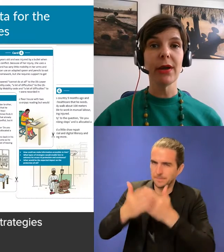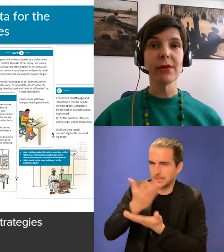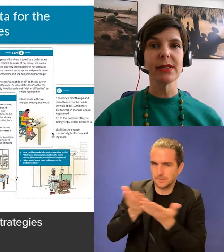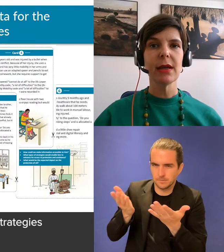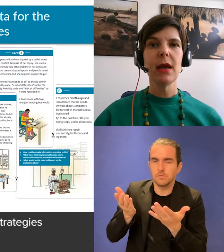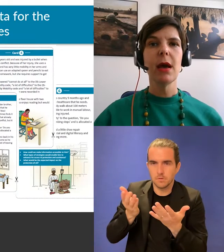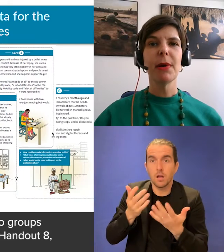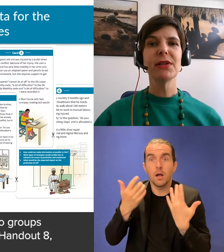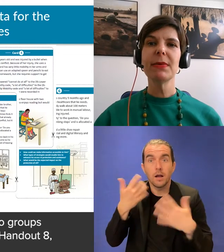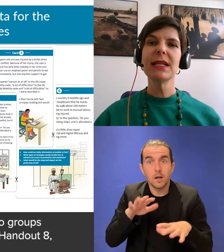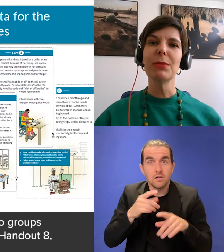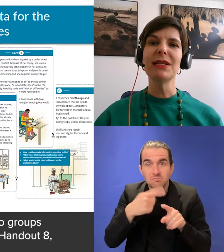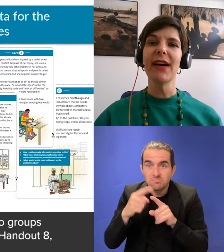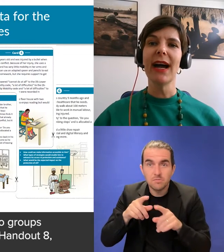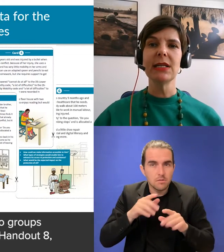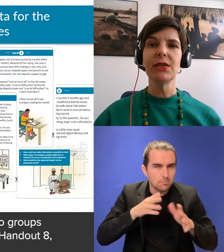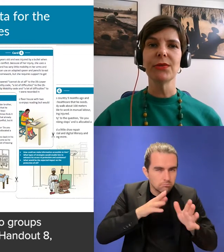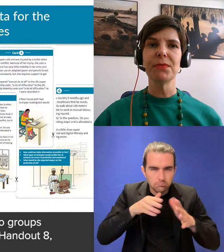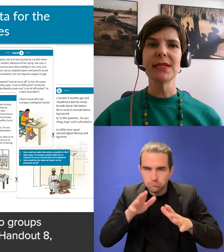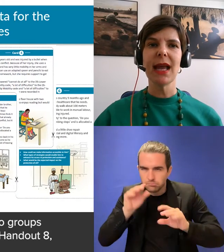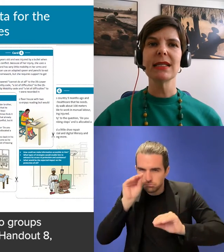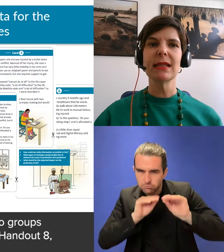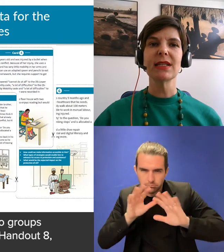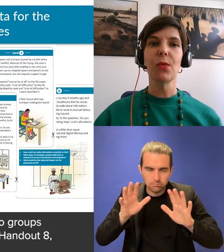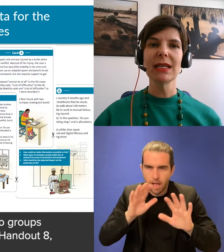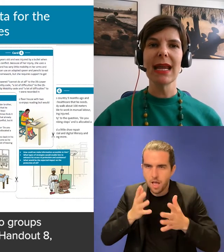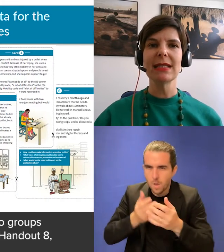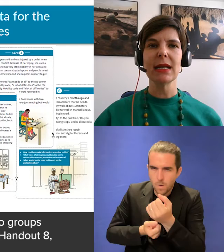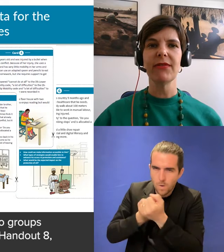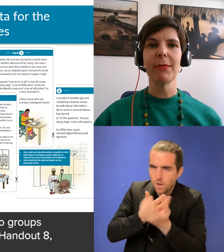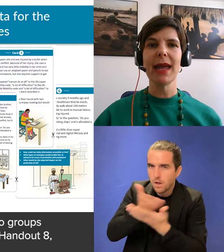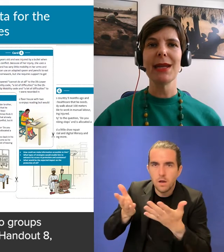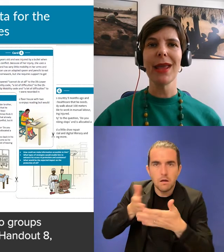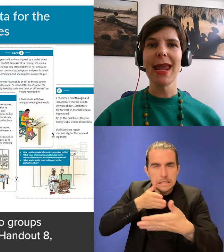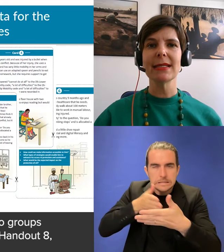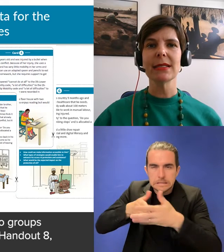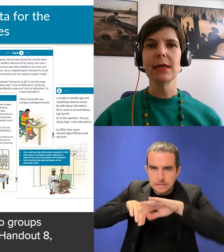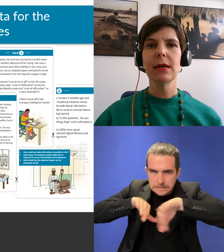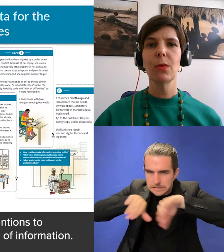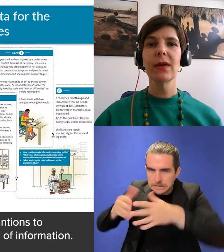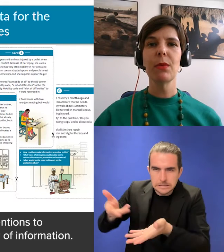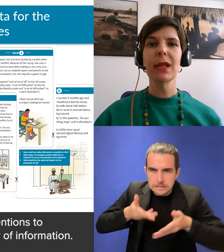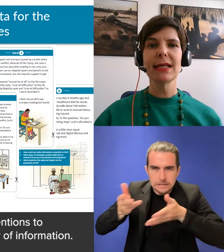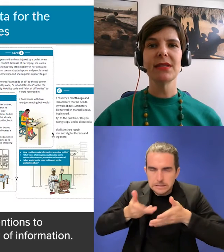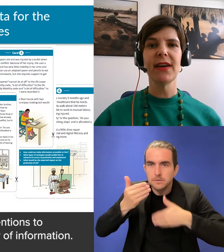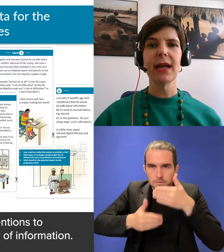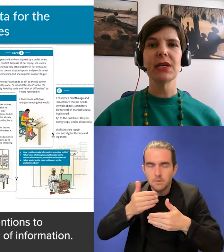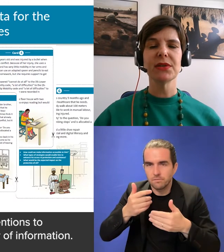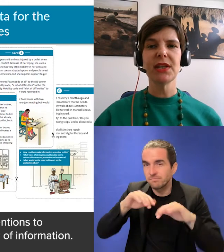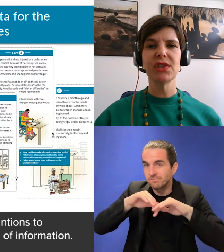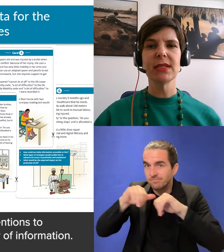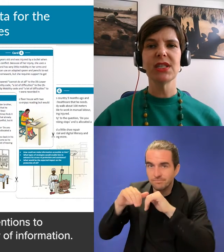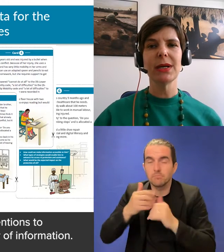address barriers, participants will be divided into groups and select one case study from Handout 8, where they will